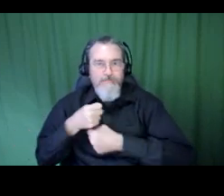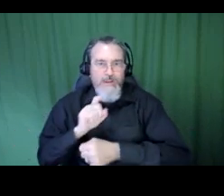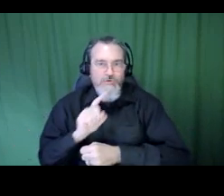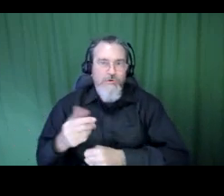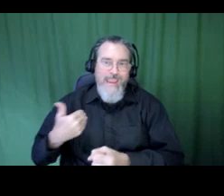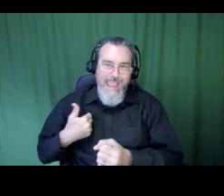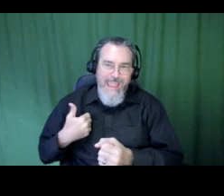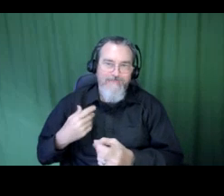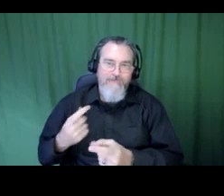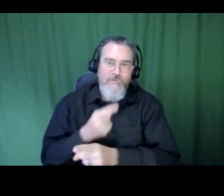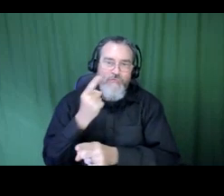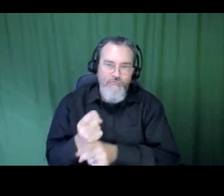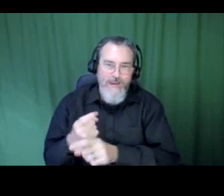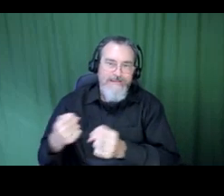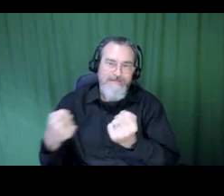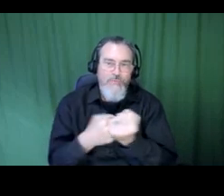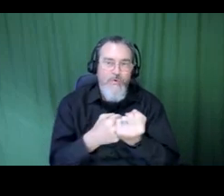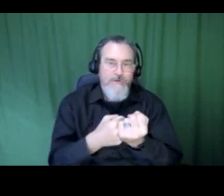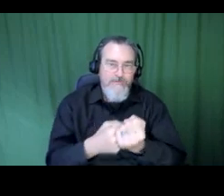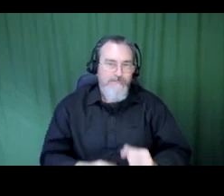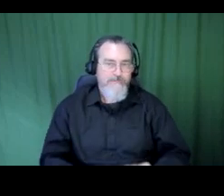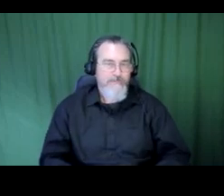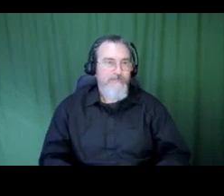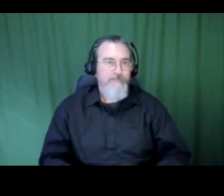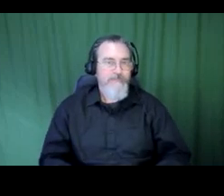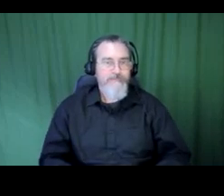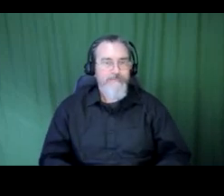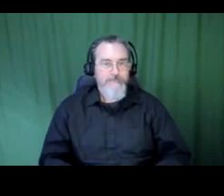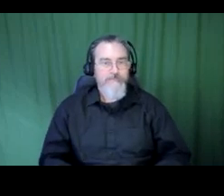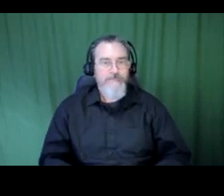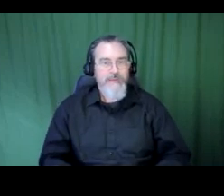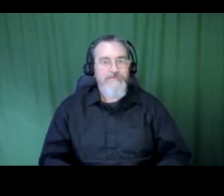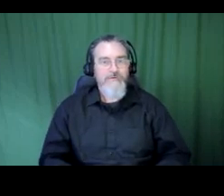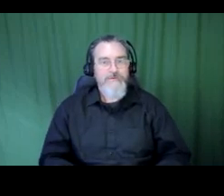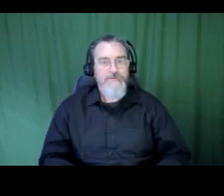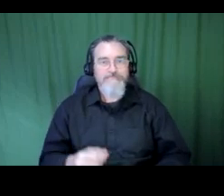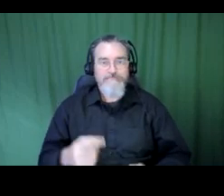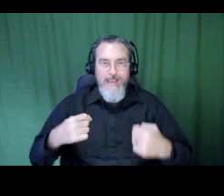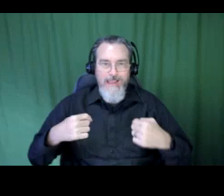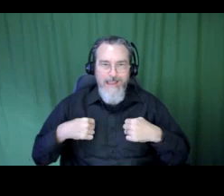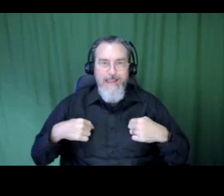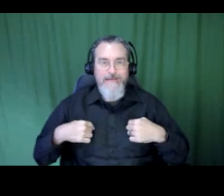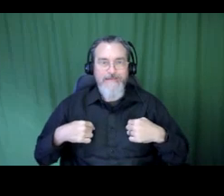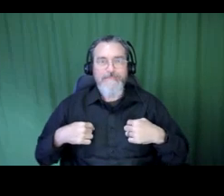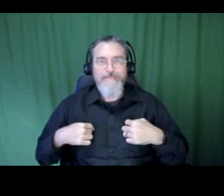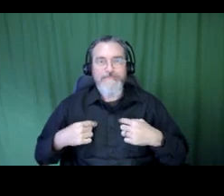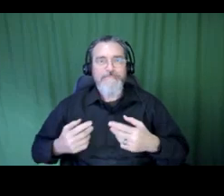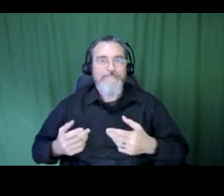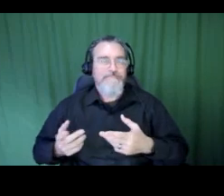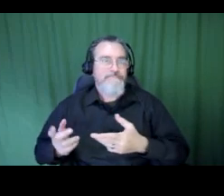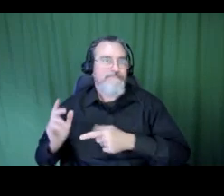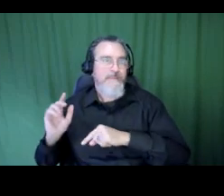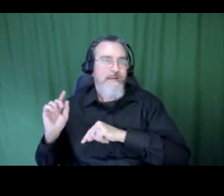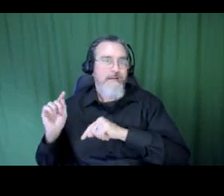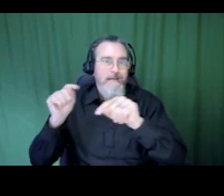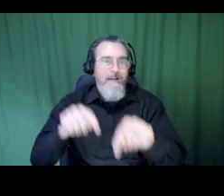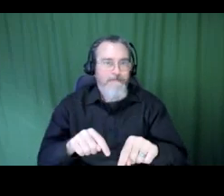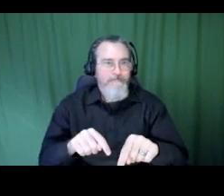do this. So these are the things that I am coming to the table with on my